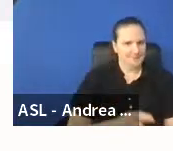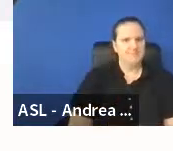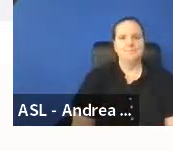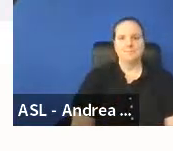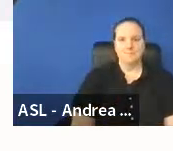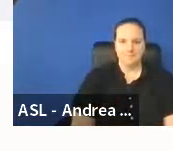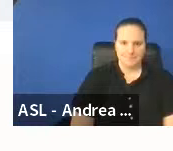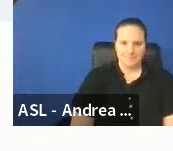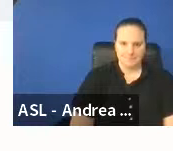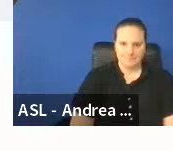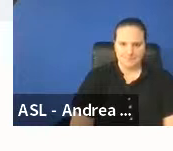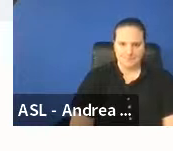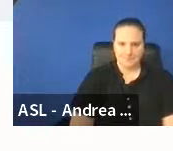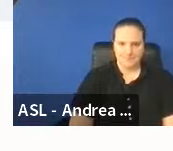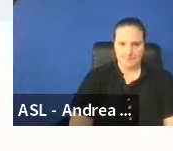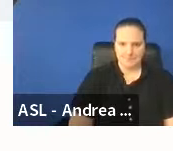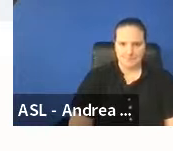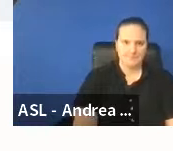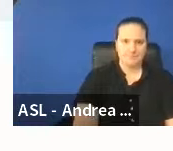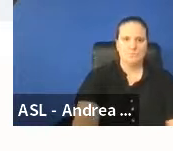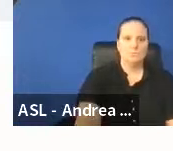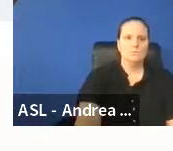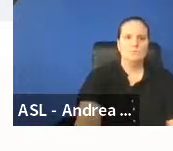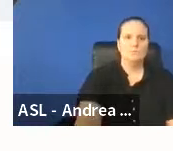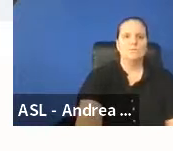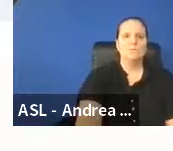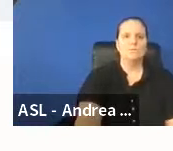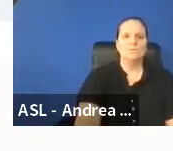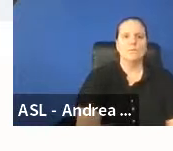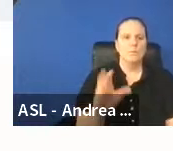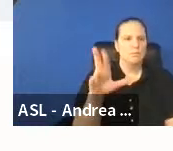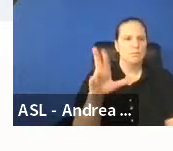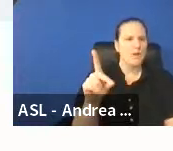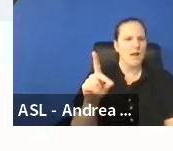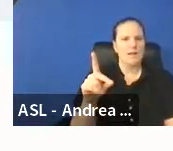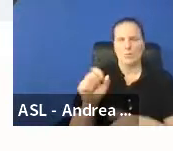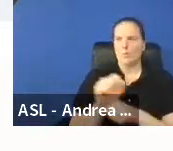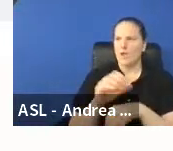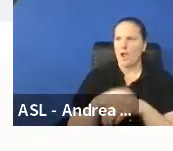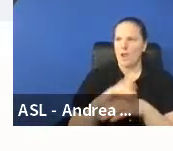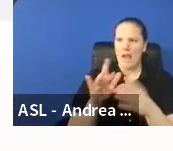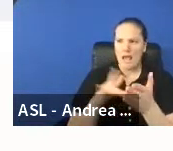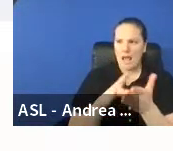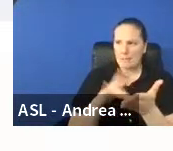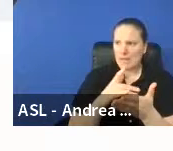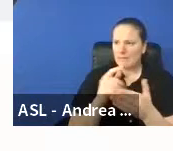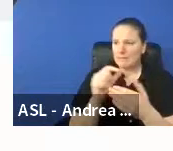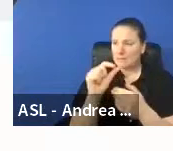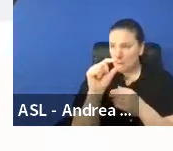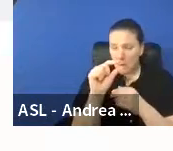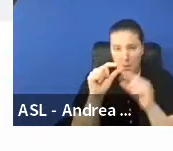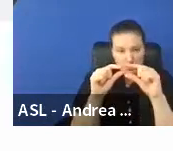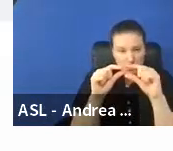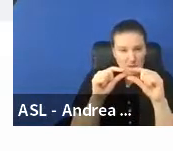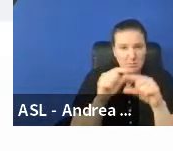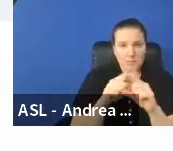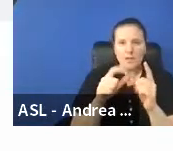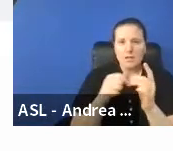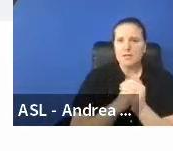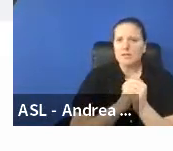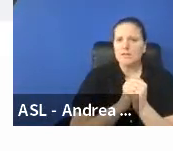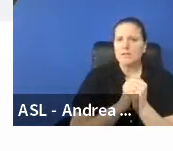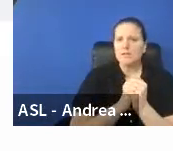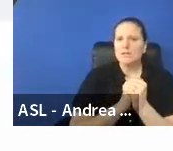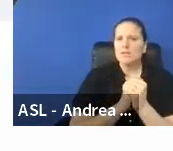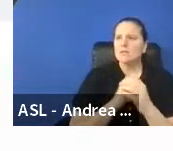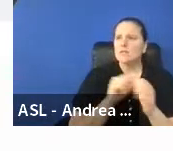So Brad, you probably have it on here, but I'm working off an iPad and I have a tiny screen. Please